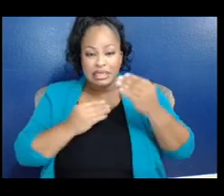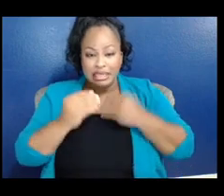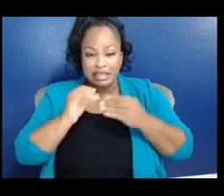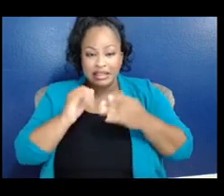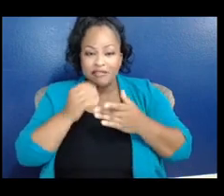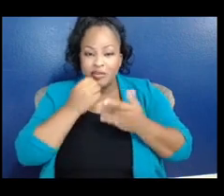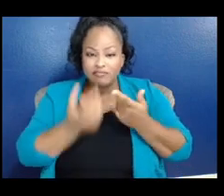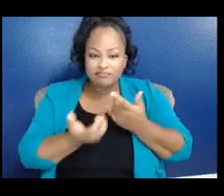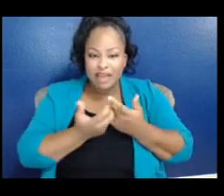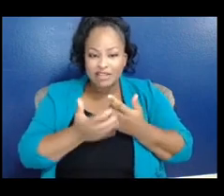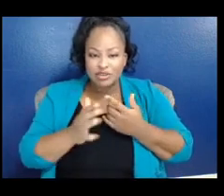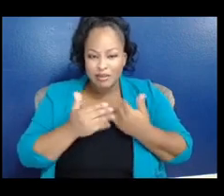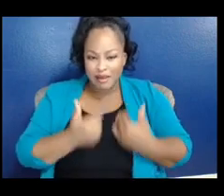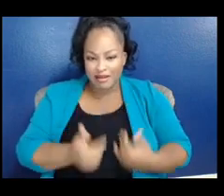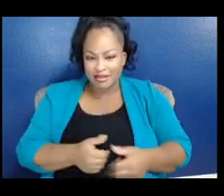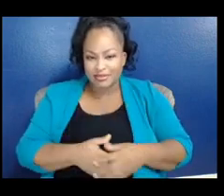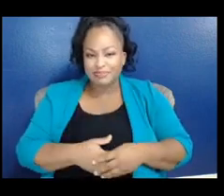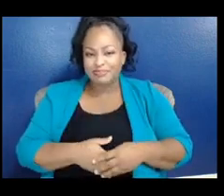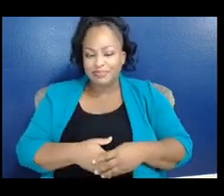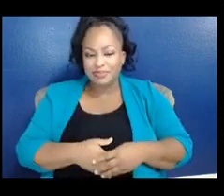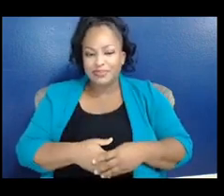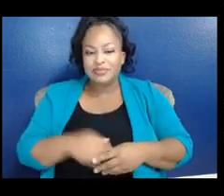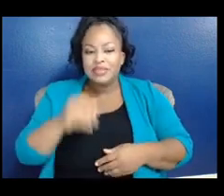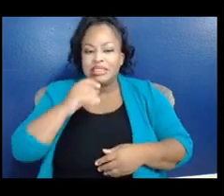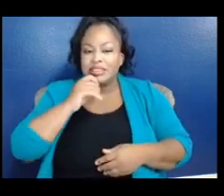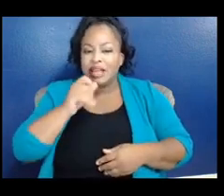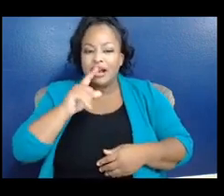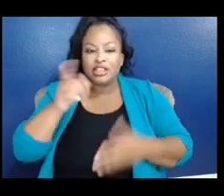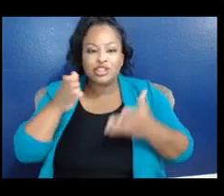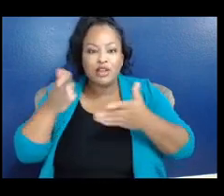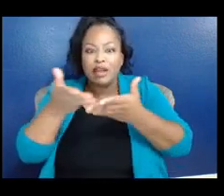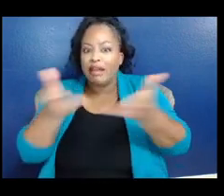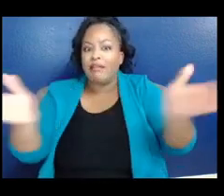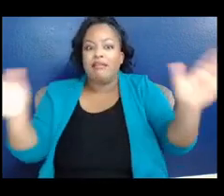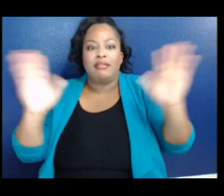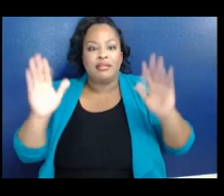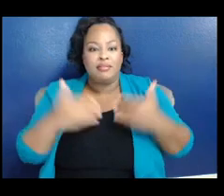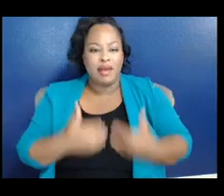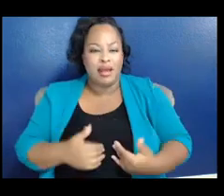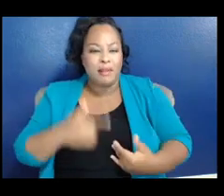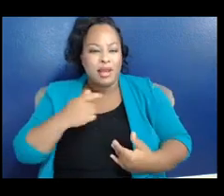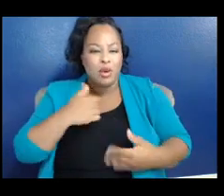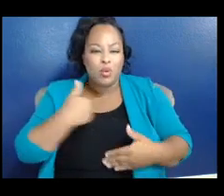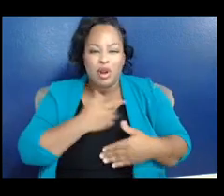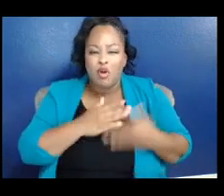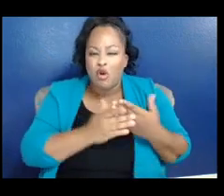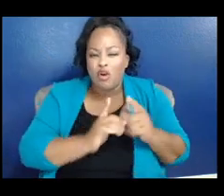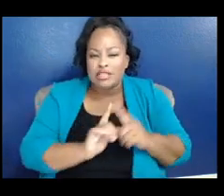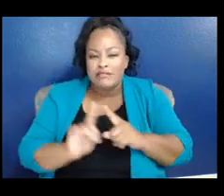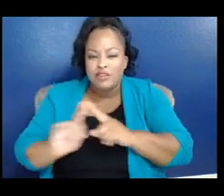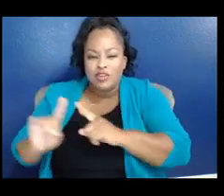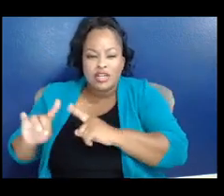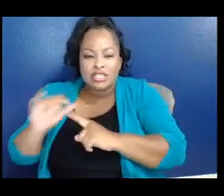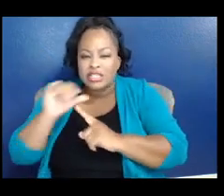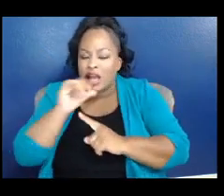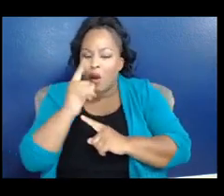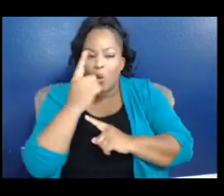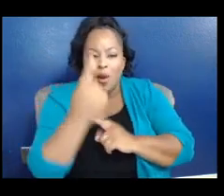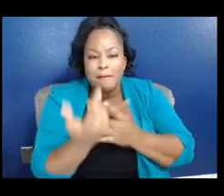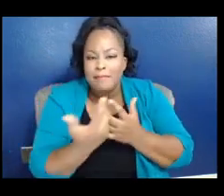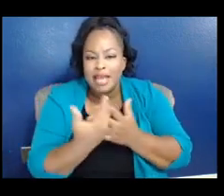serving your body, not that are serving everyone else's body, because we're all different and there is no one size fits